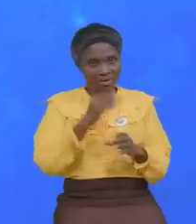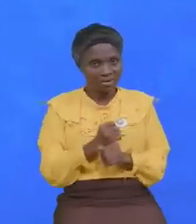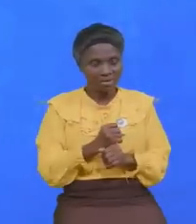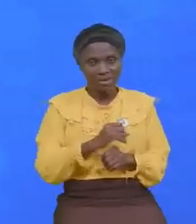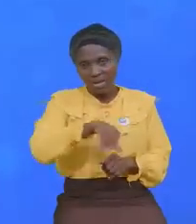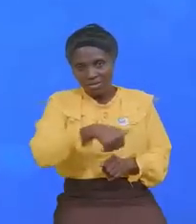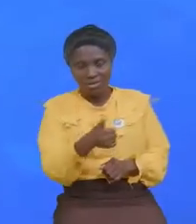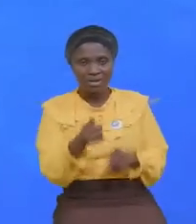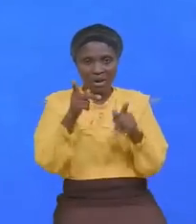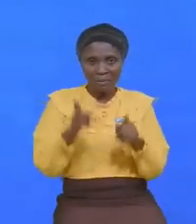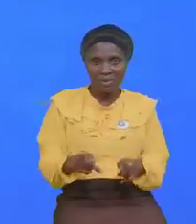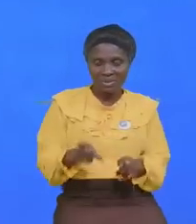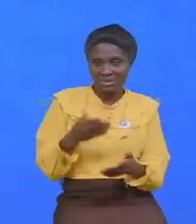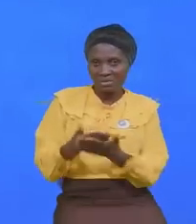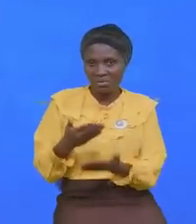one,